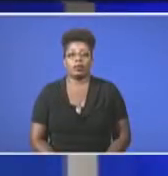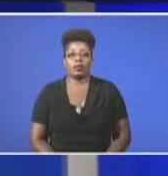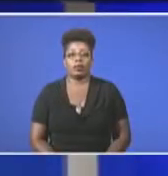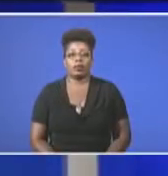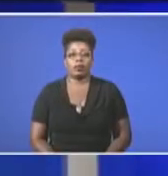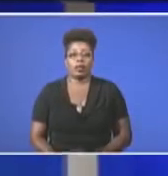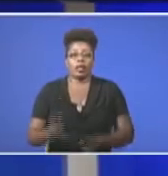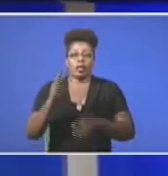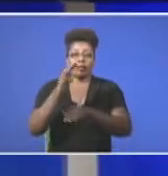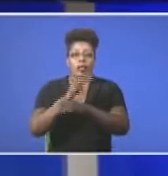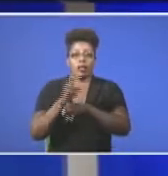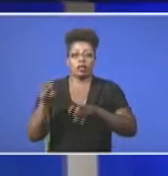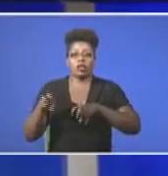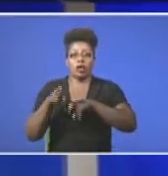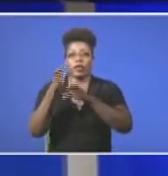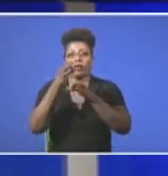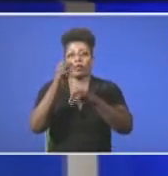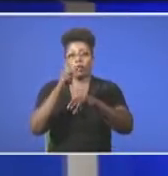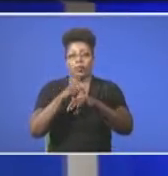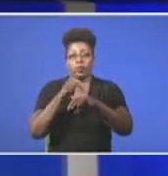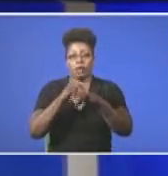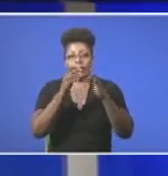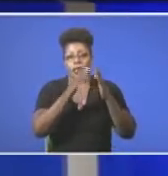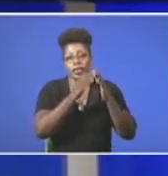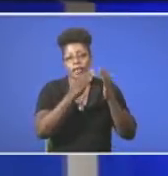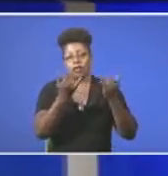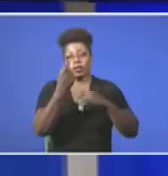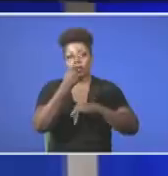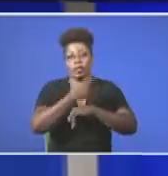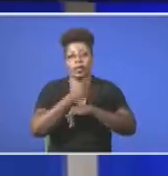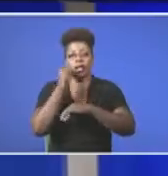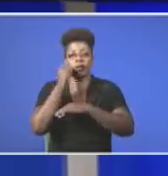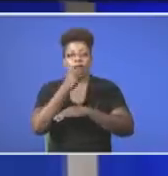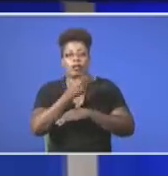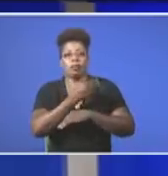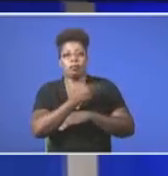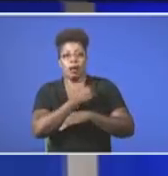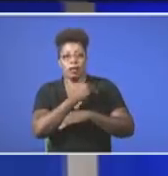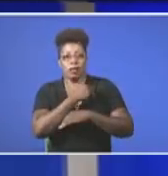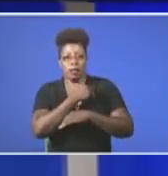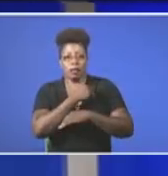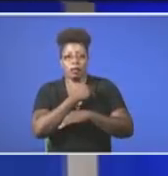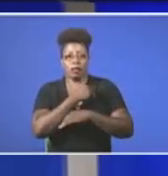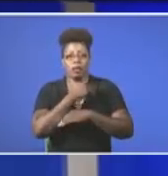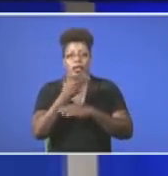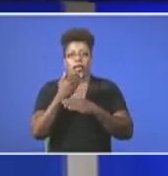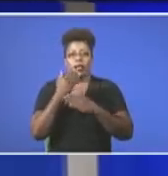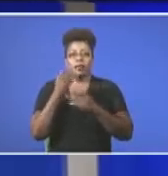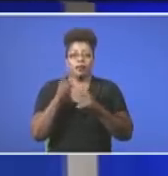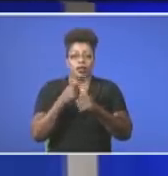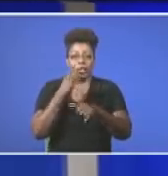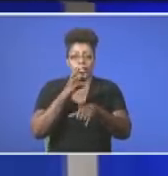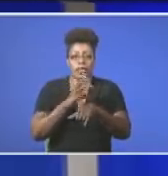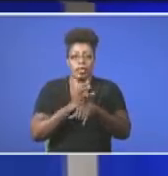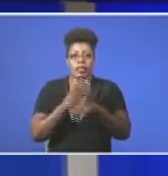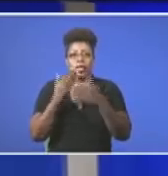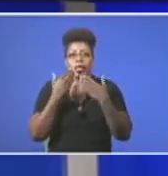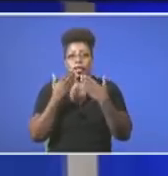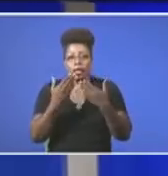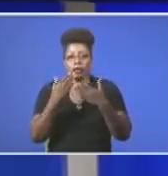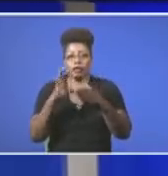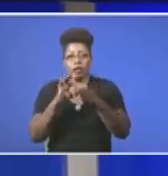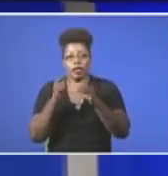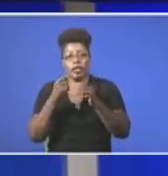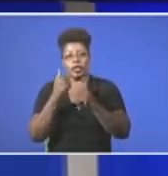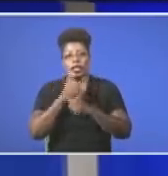Touring the city of Freeport today. Good evening, Bahamas. I'm Altaviz Munnings. Welcome to the Bahamas Tonight, first at 6. Thanks so much for tuning in. We apologize for our late